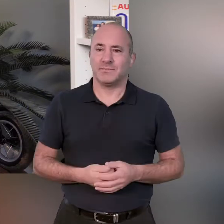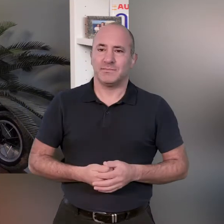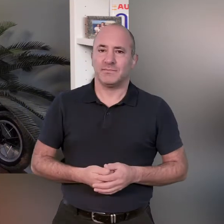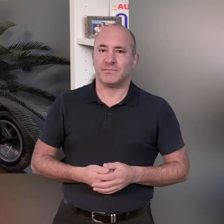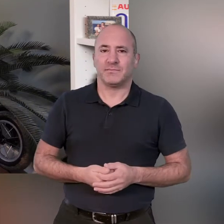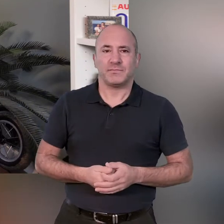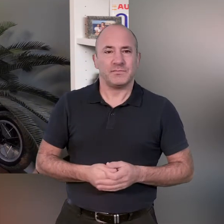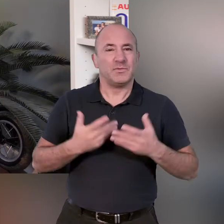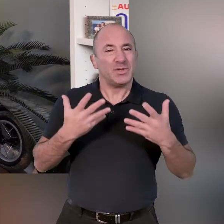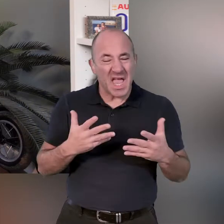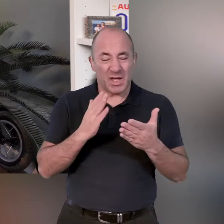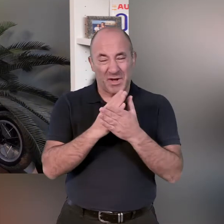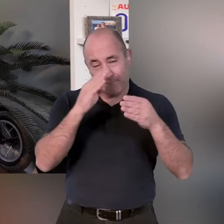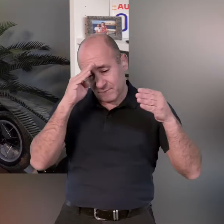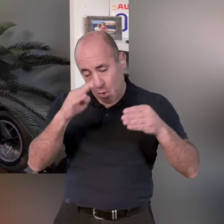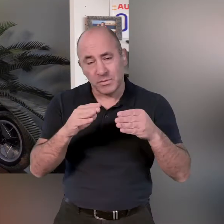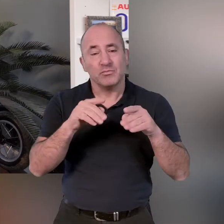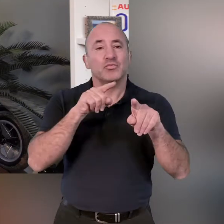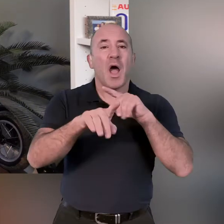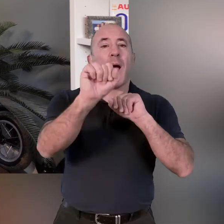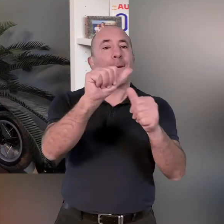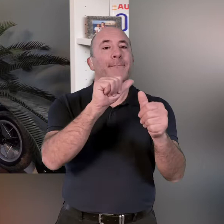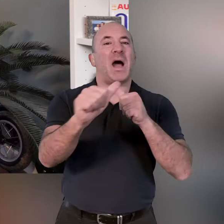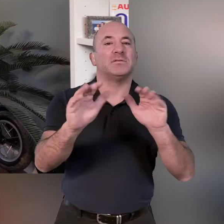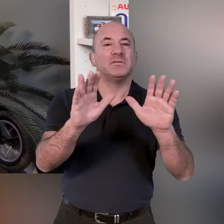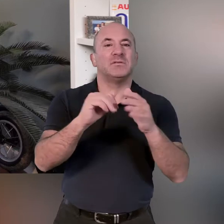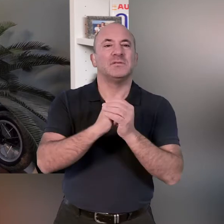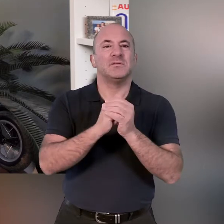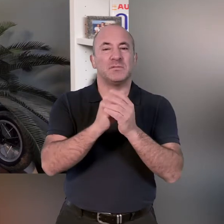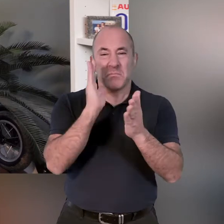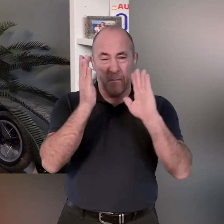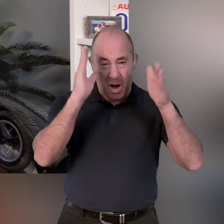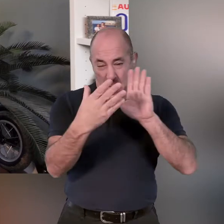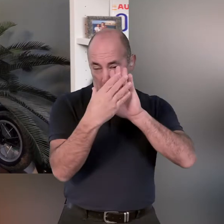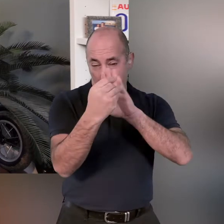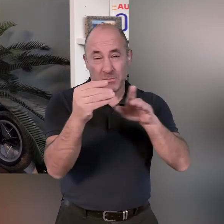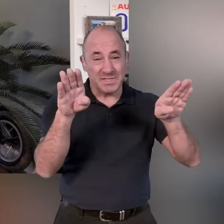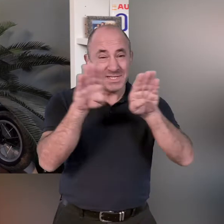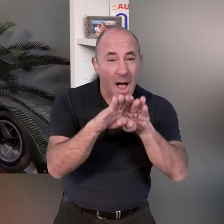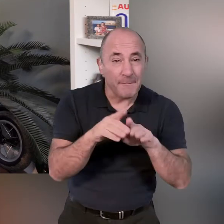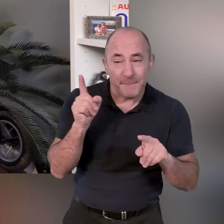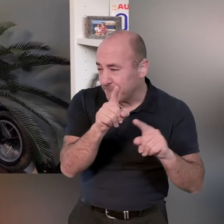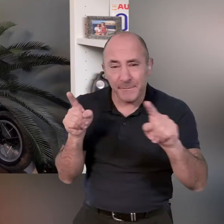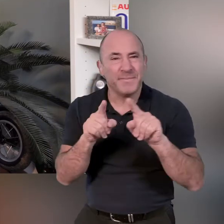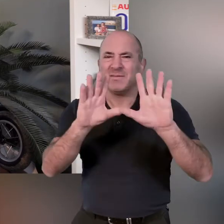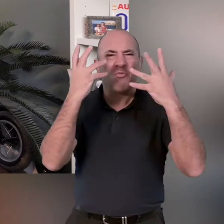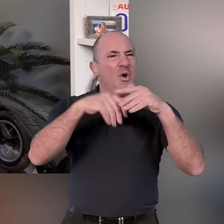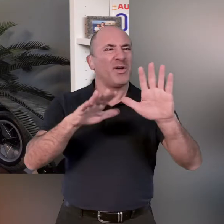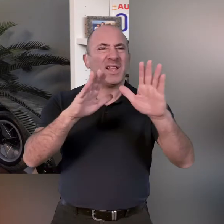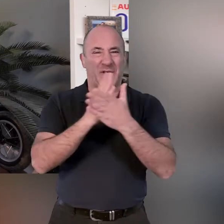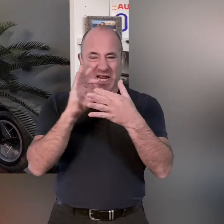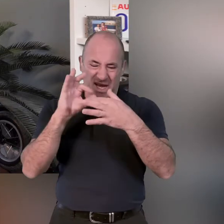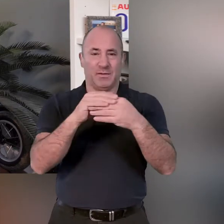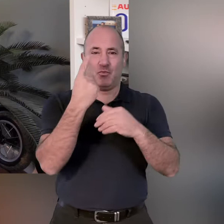ability. With everything we do today, it is always to the best of your ability. Do not worry about mirroring what I do